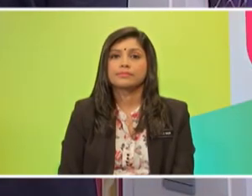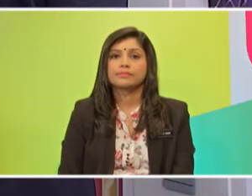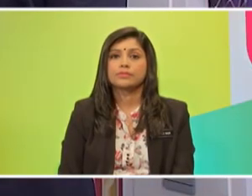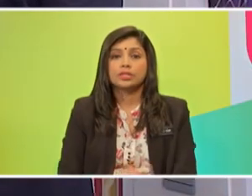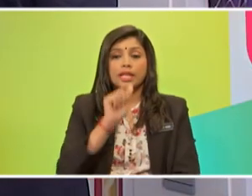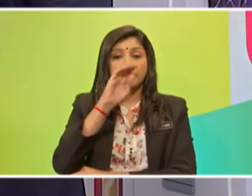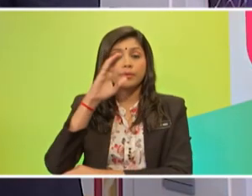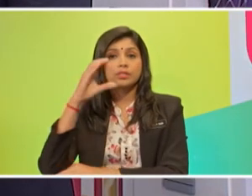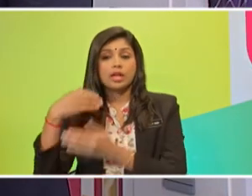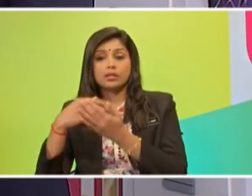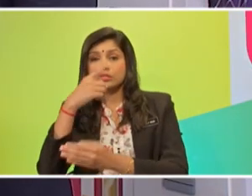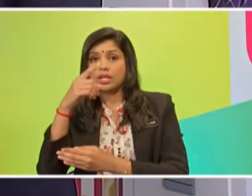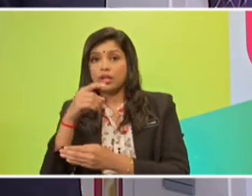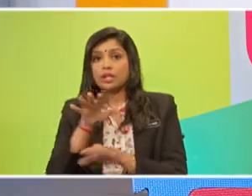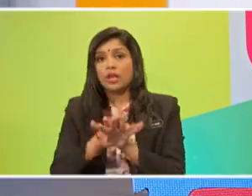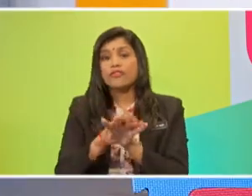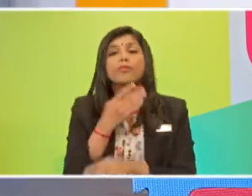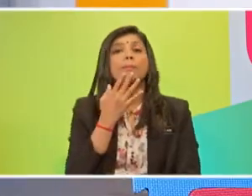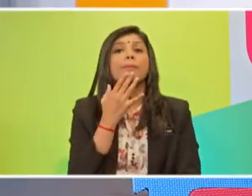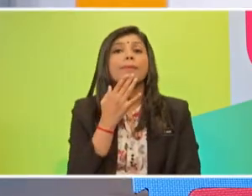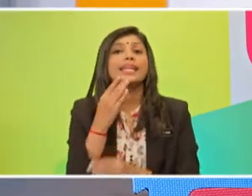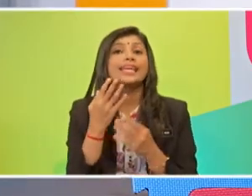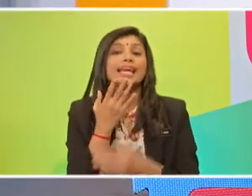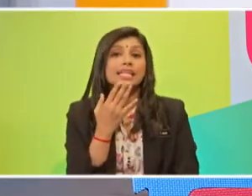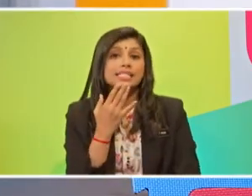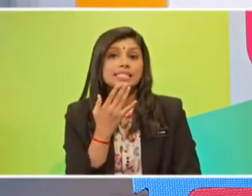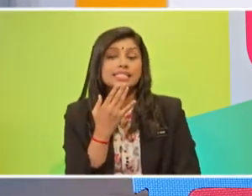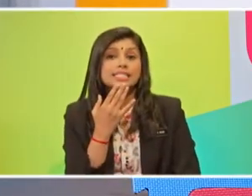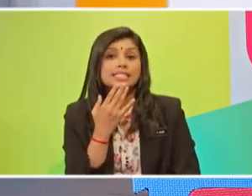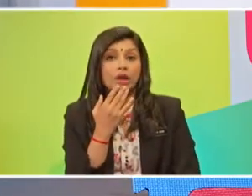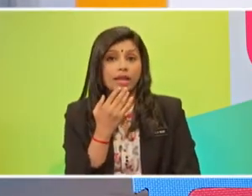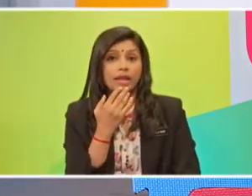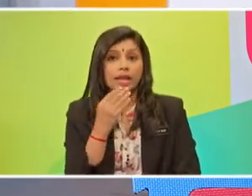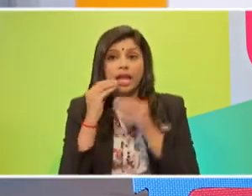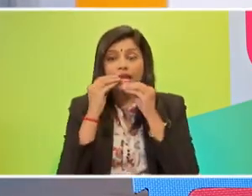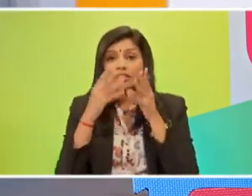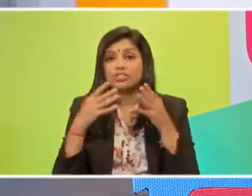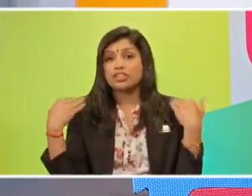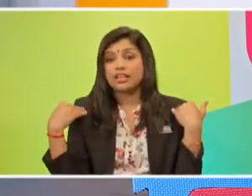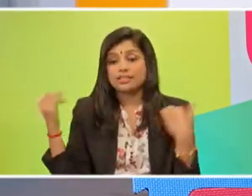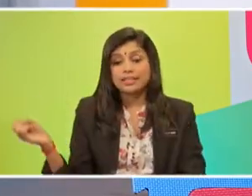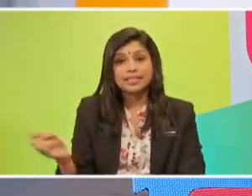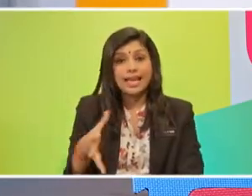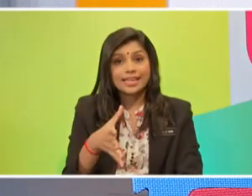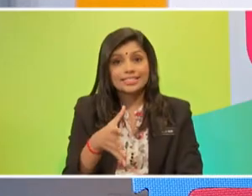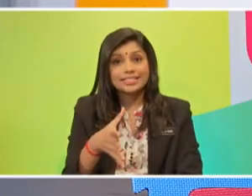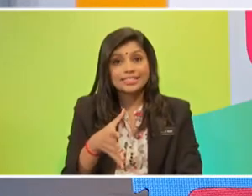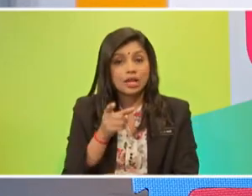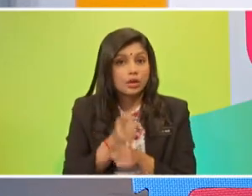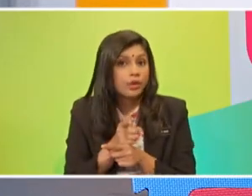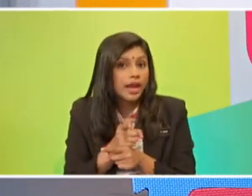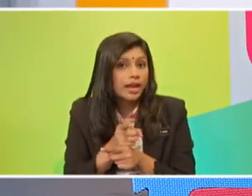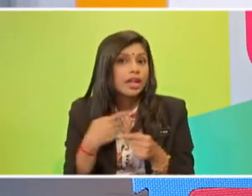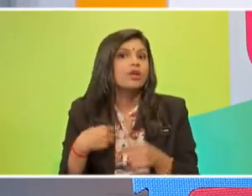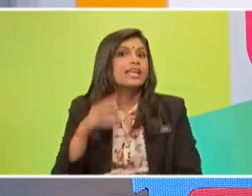different colors, right? Yes. So, and I have a dice here also in 6 different colors. All okay. Right. I'm going